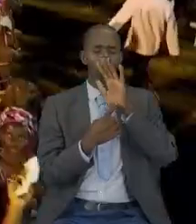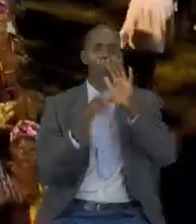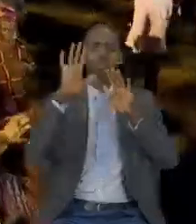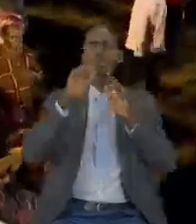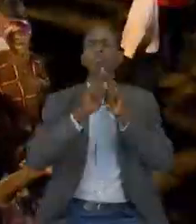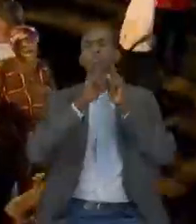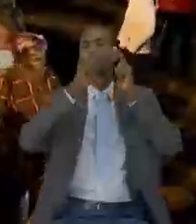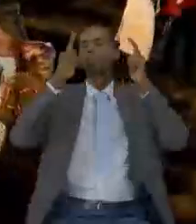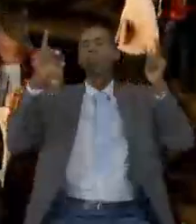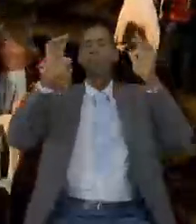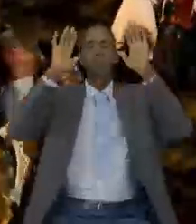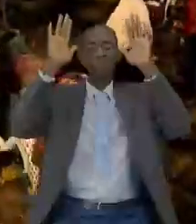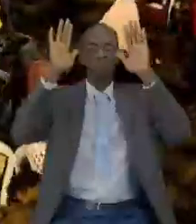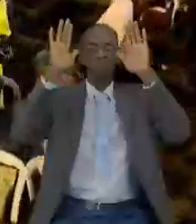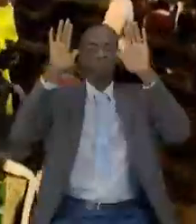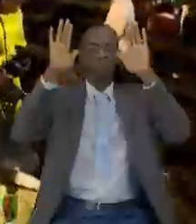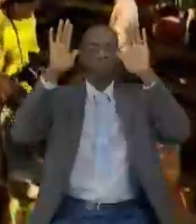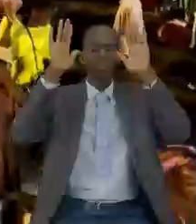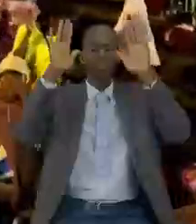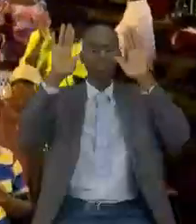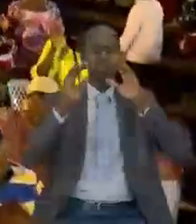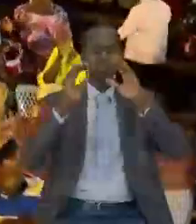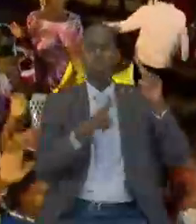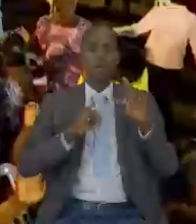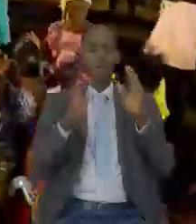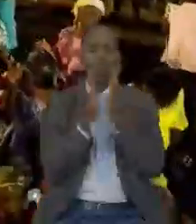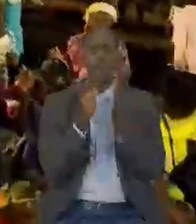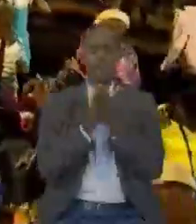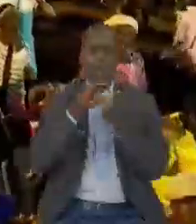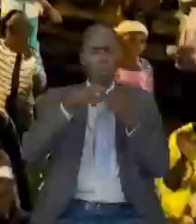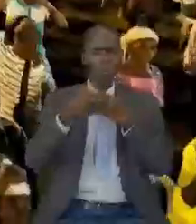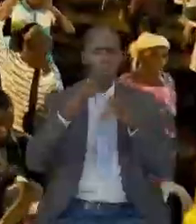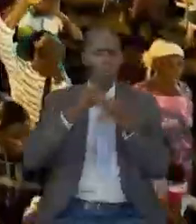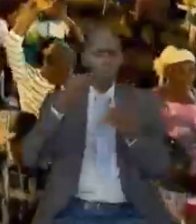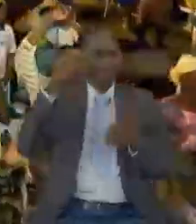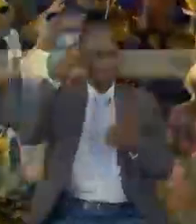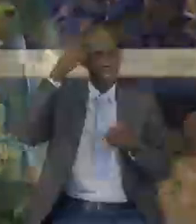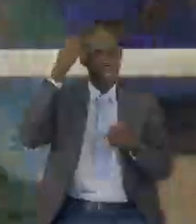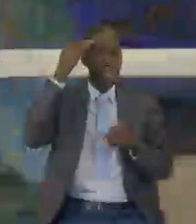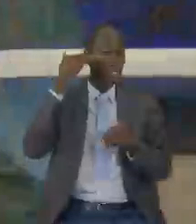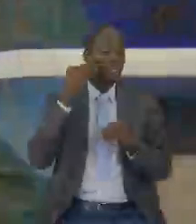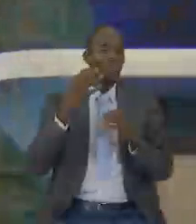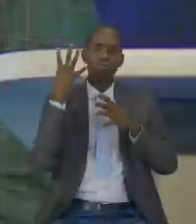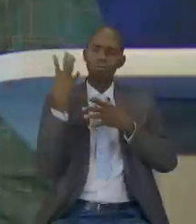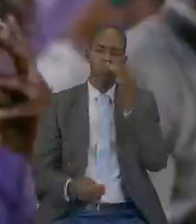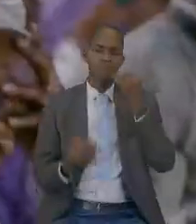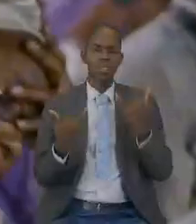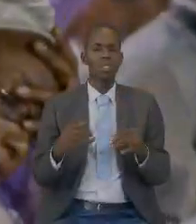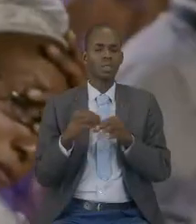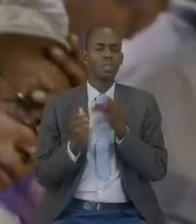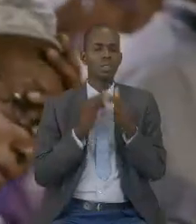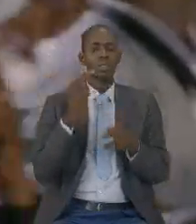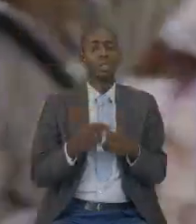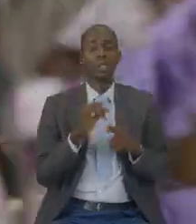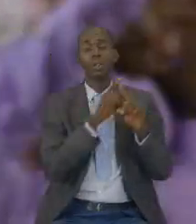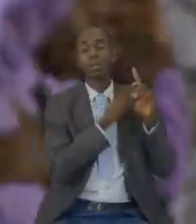power. And Lord, I pray that problem in the head vanish away right now in Jesus' name. I